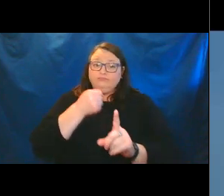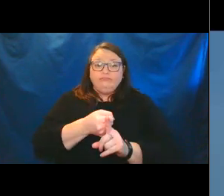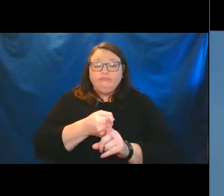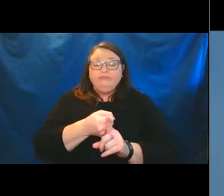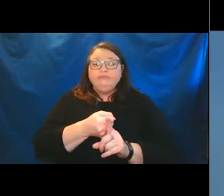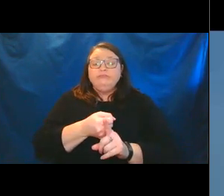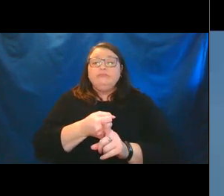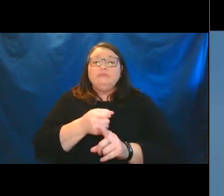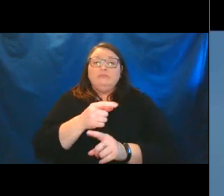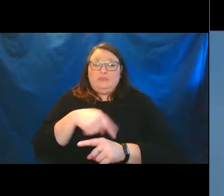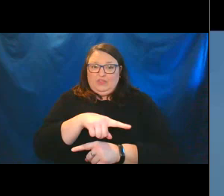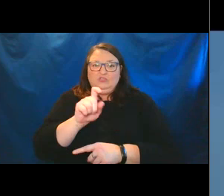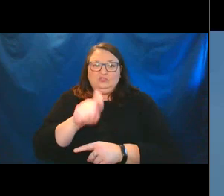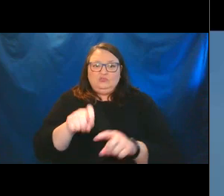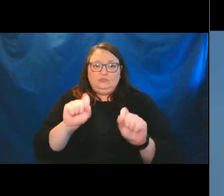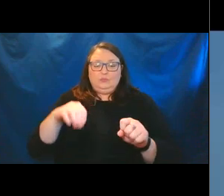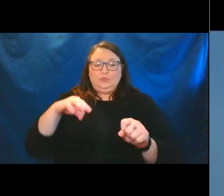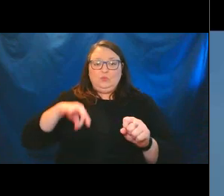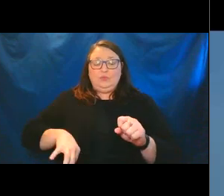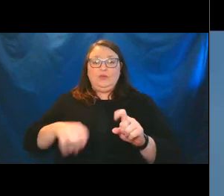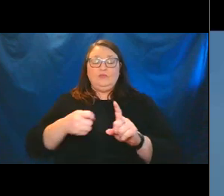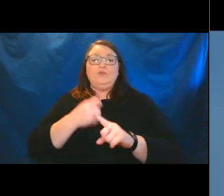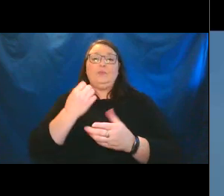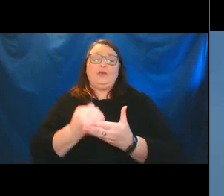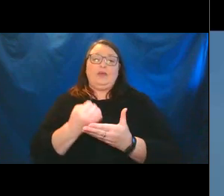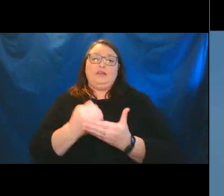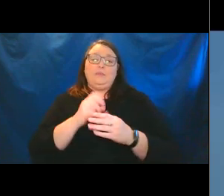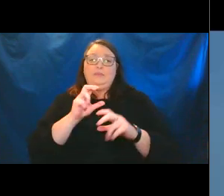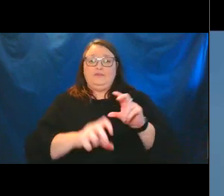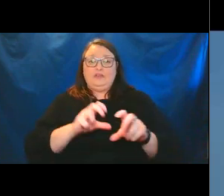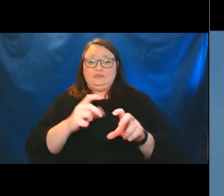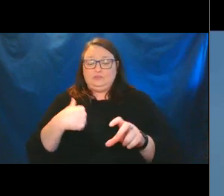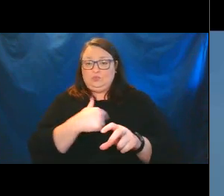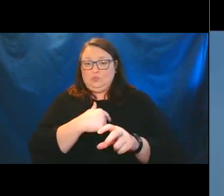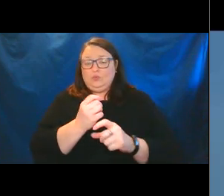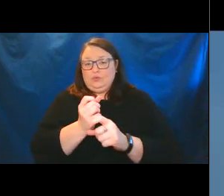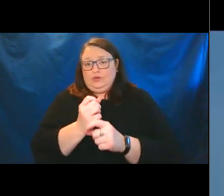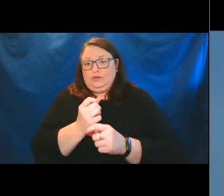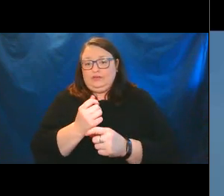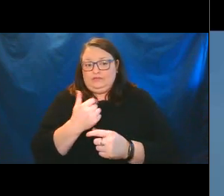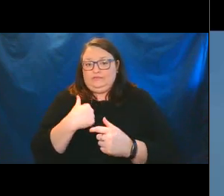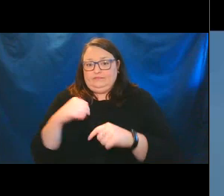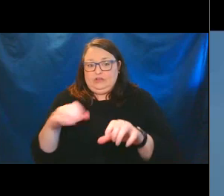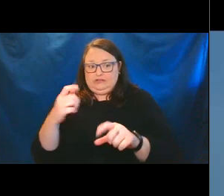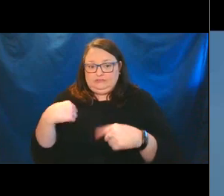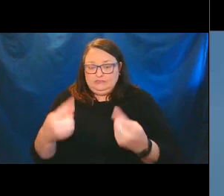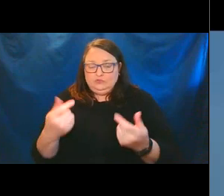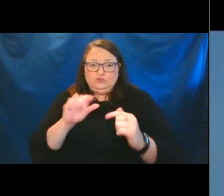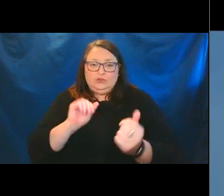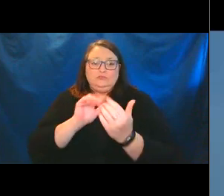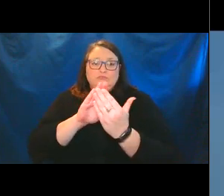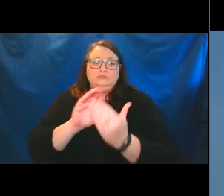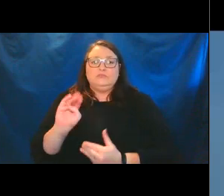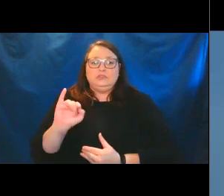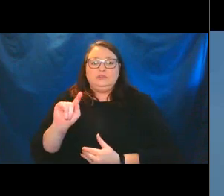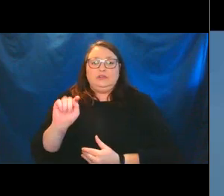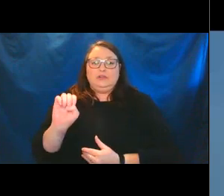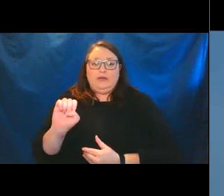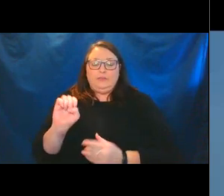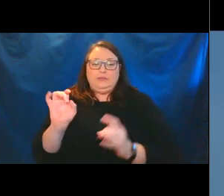should be able to benefit from the economic investments that we are making in order to address climate and the climate